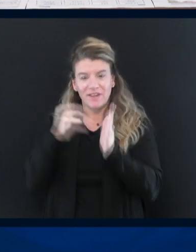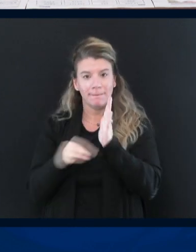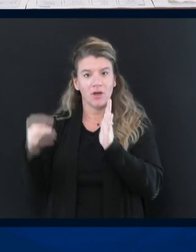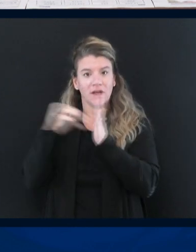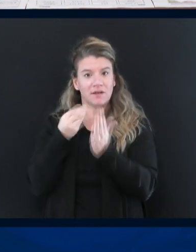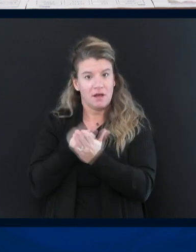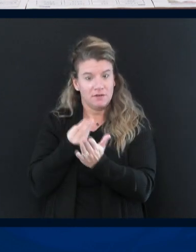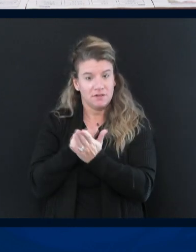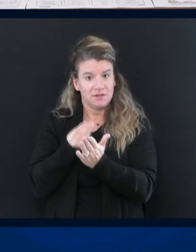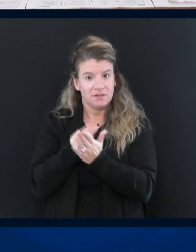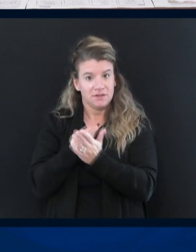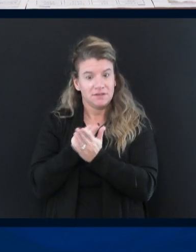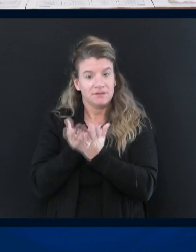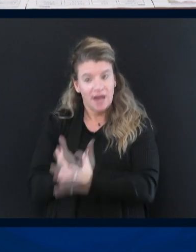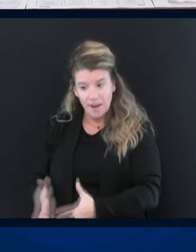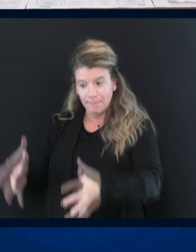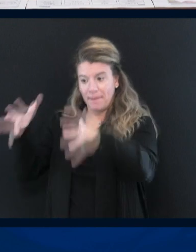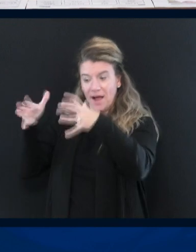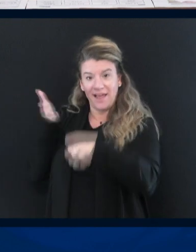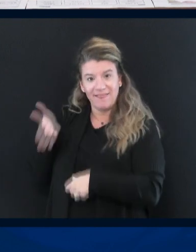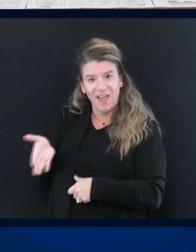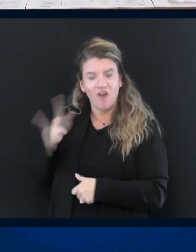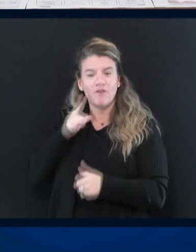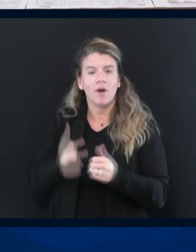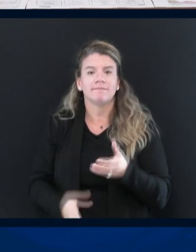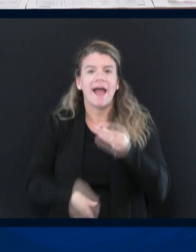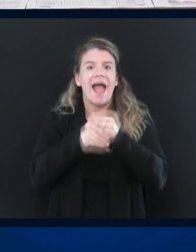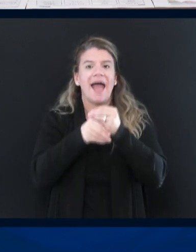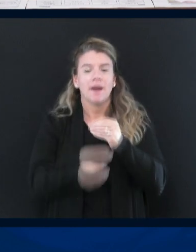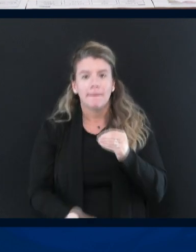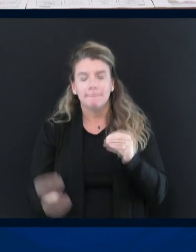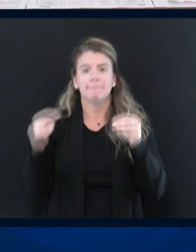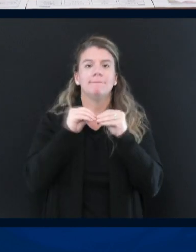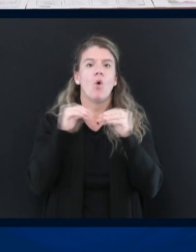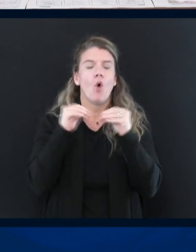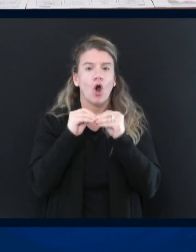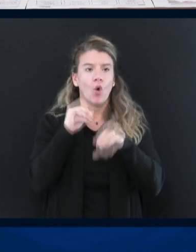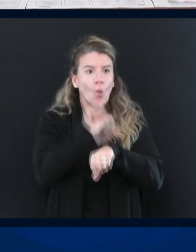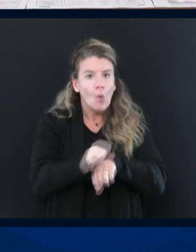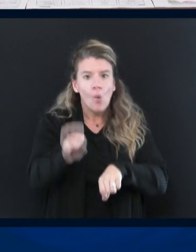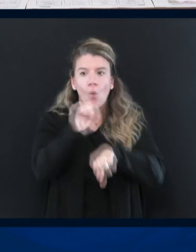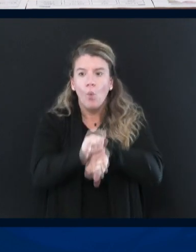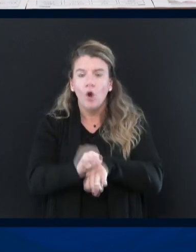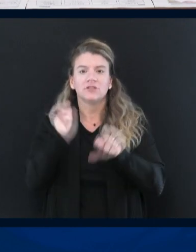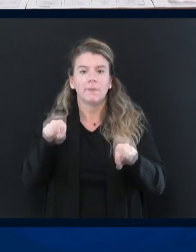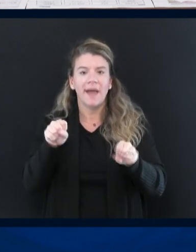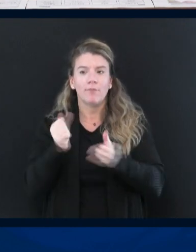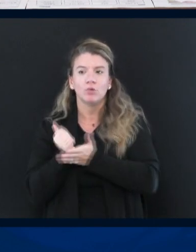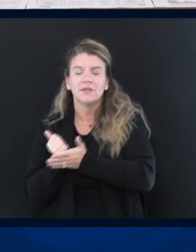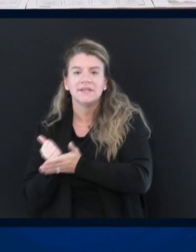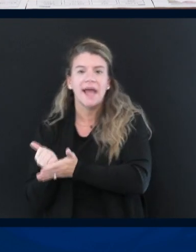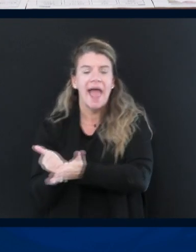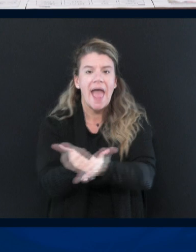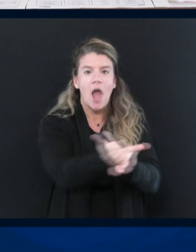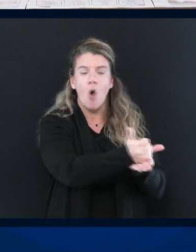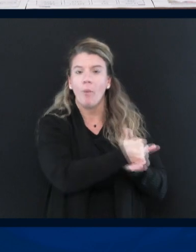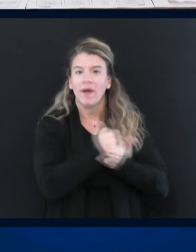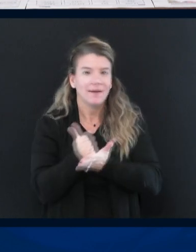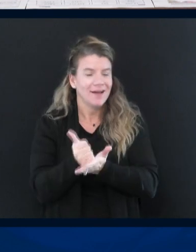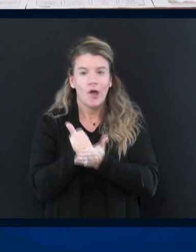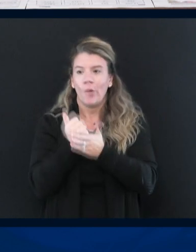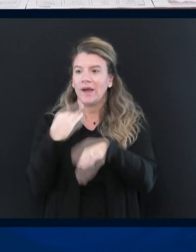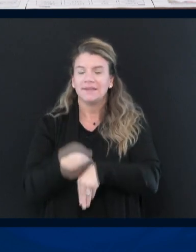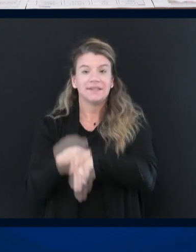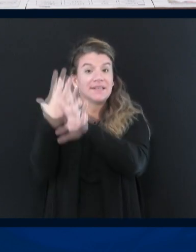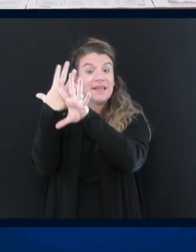aside to do additional broadband work to be able to help us with telemedicine and